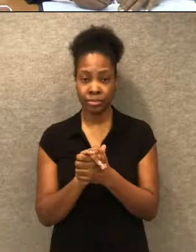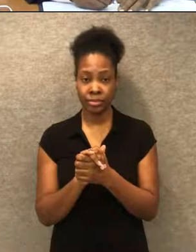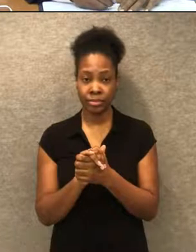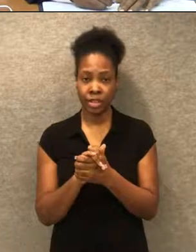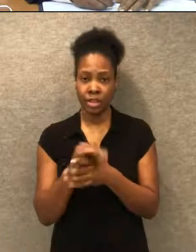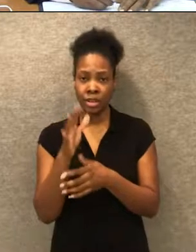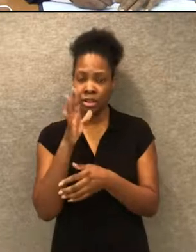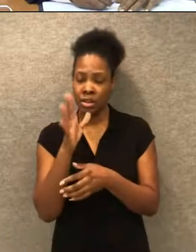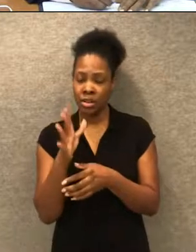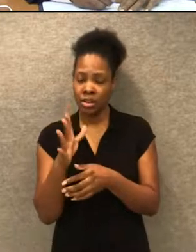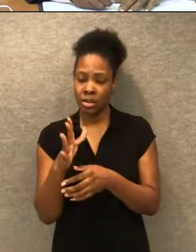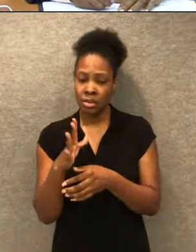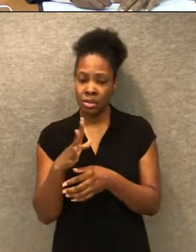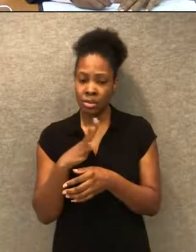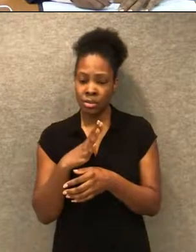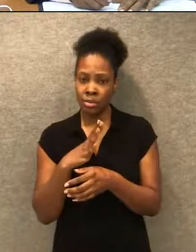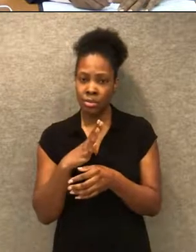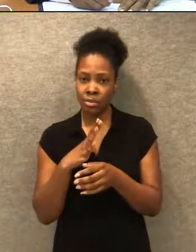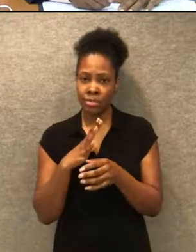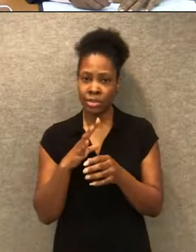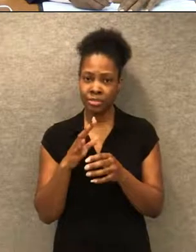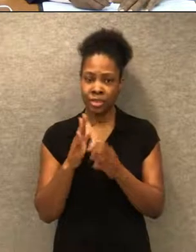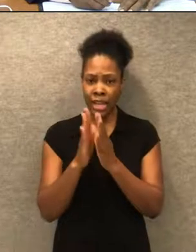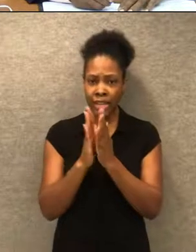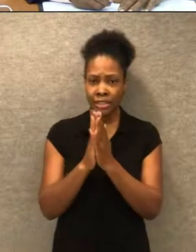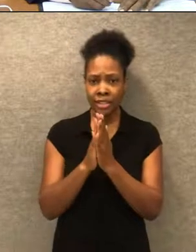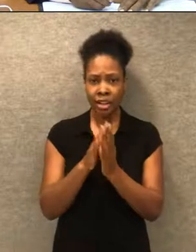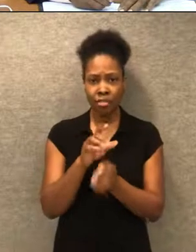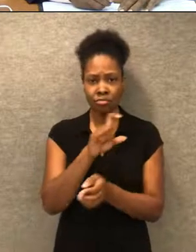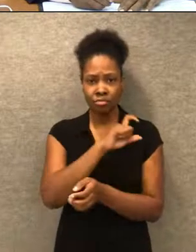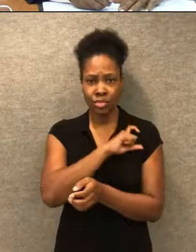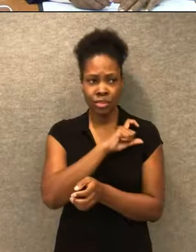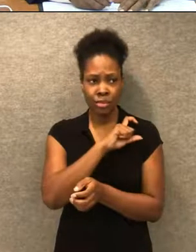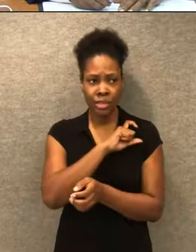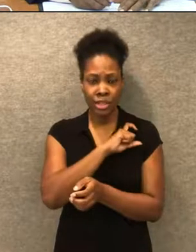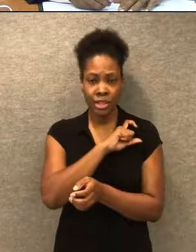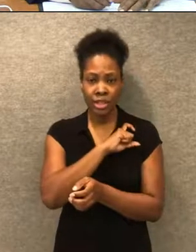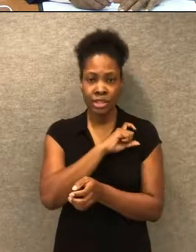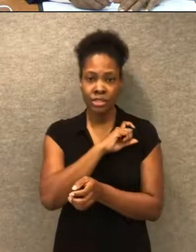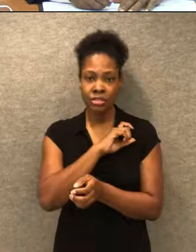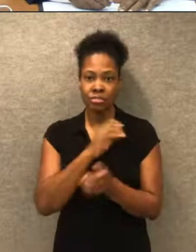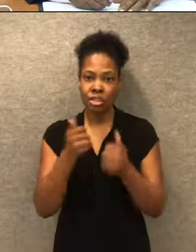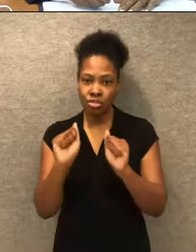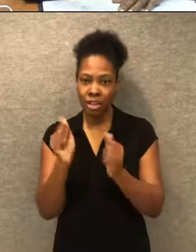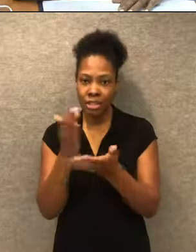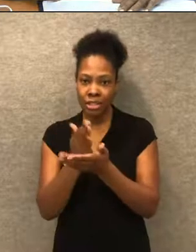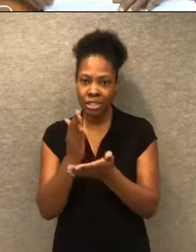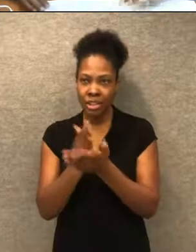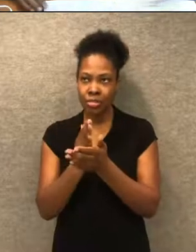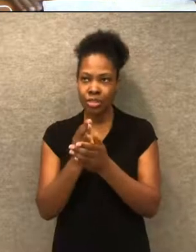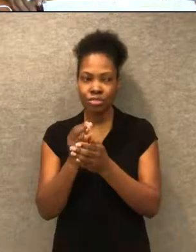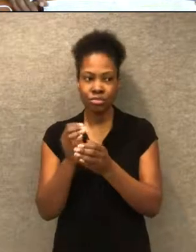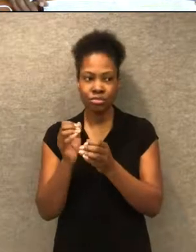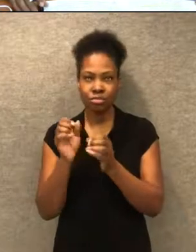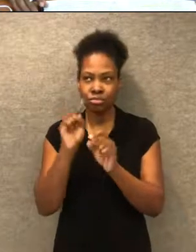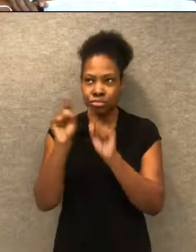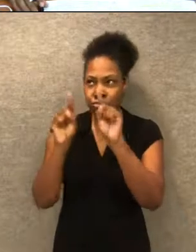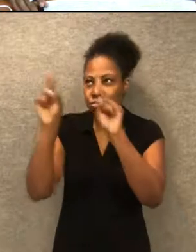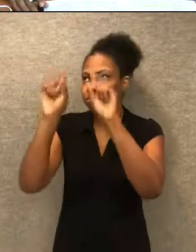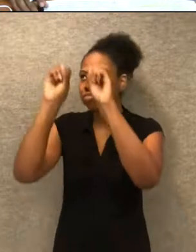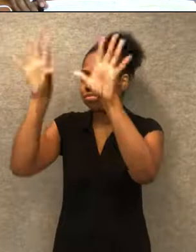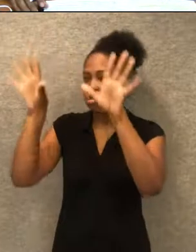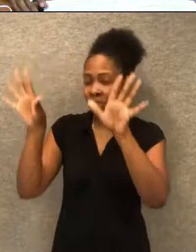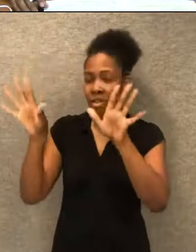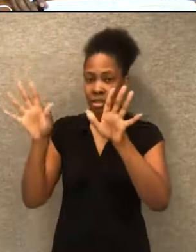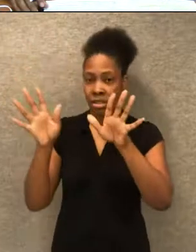And she asks, are the police patrolling to stop some of the fireworks? I know we had that question last time too. Yeah.